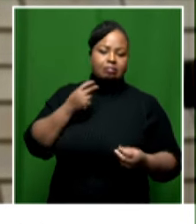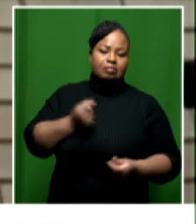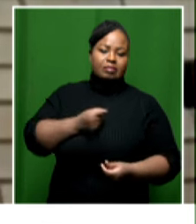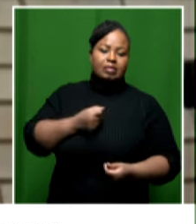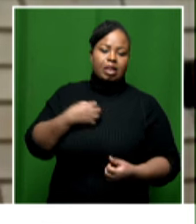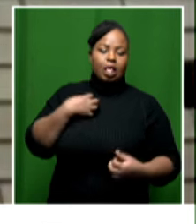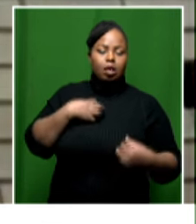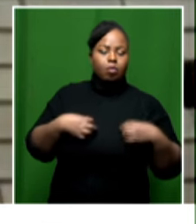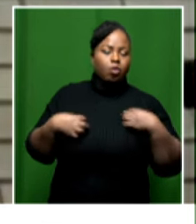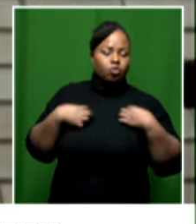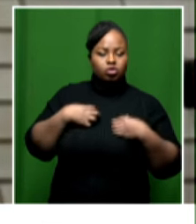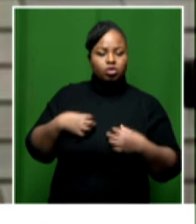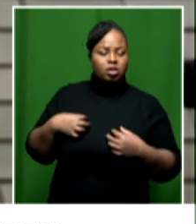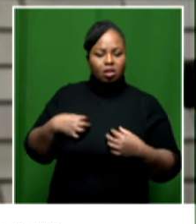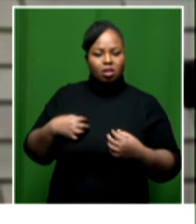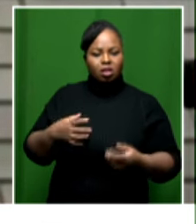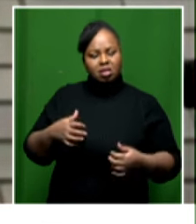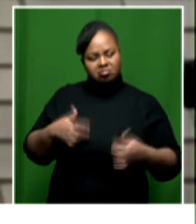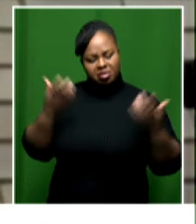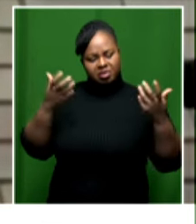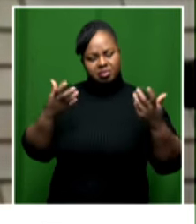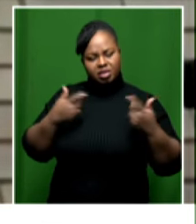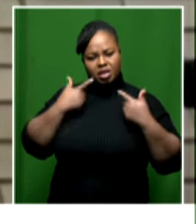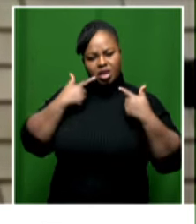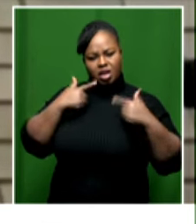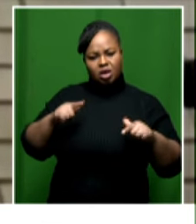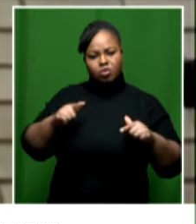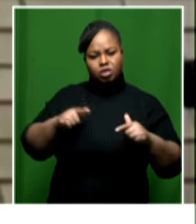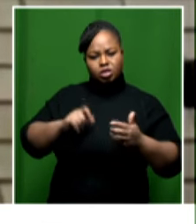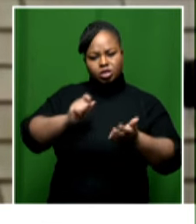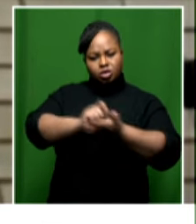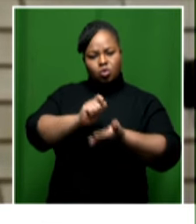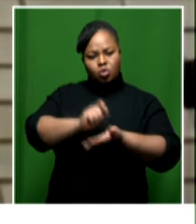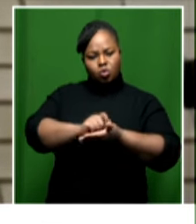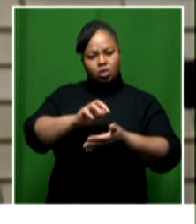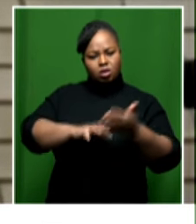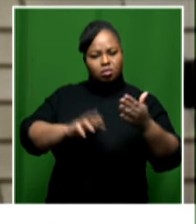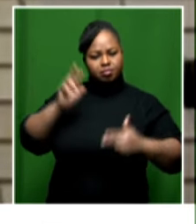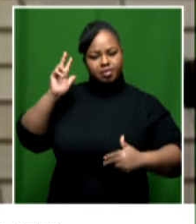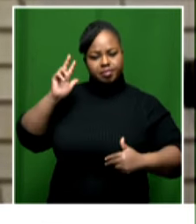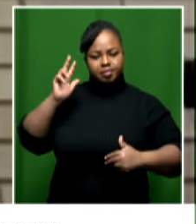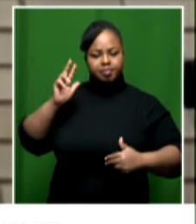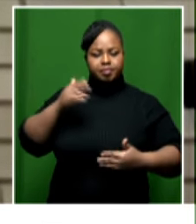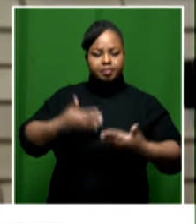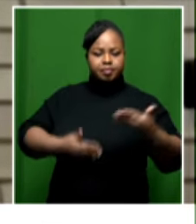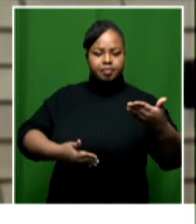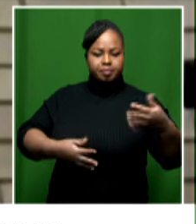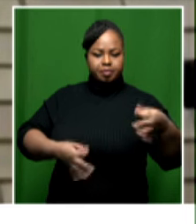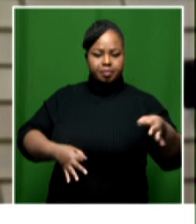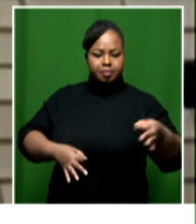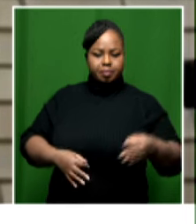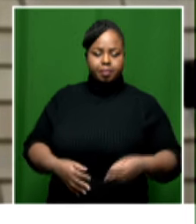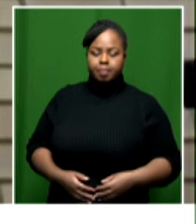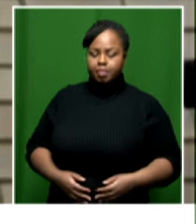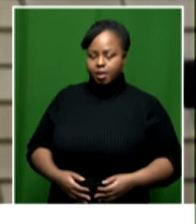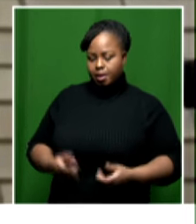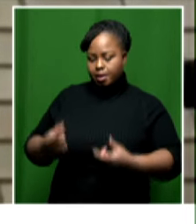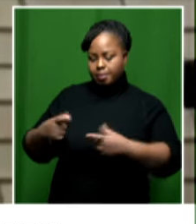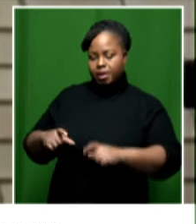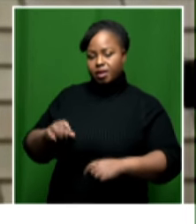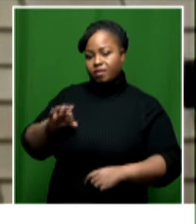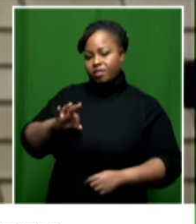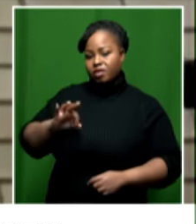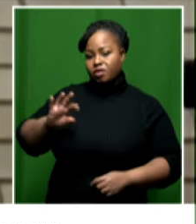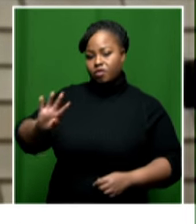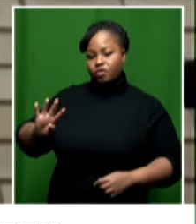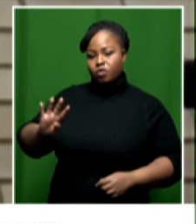and intemperate language put forward in her own affidavits. Paragraph 34, having regard to the